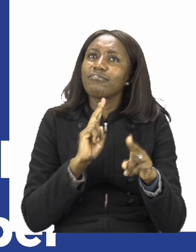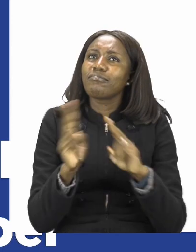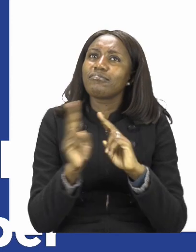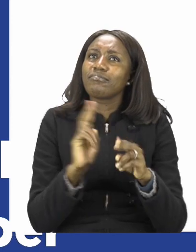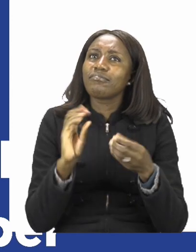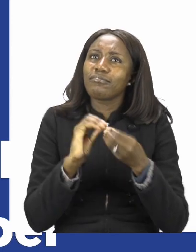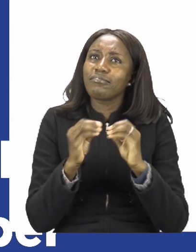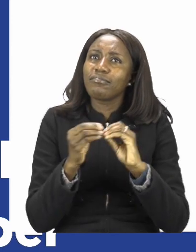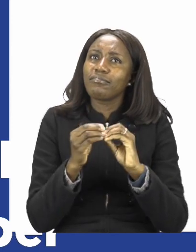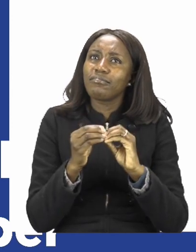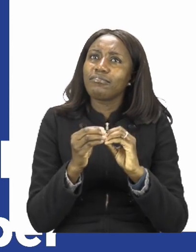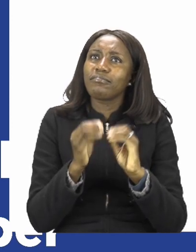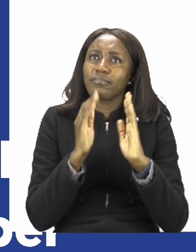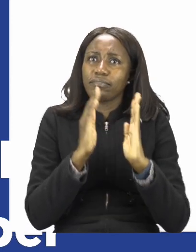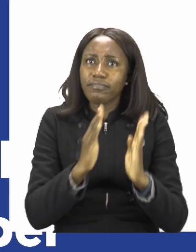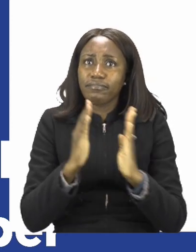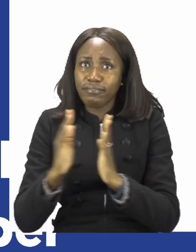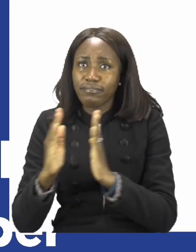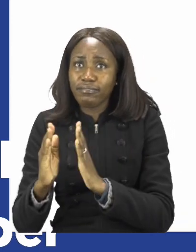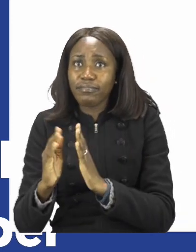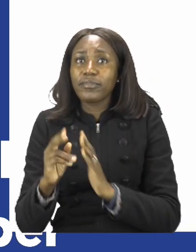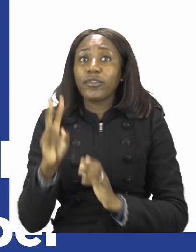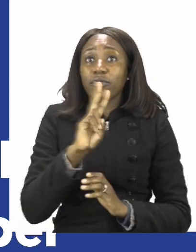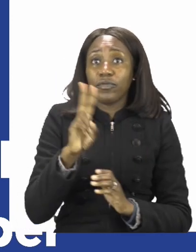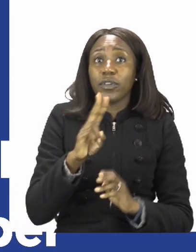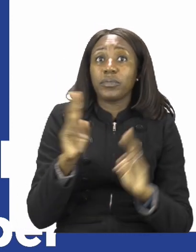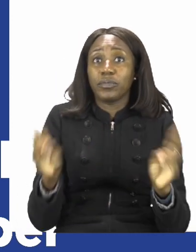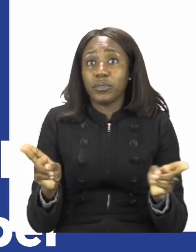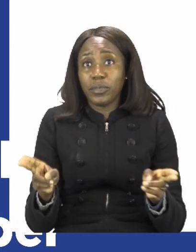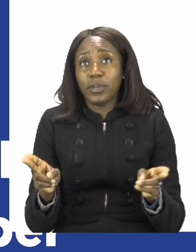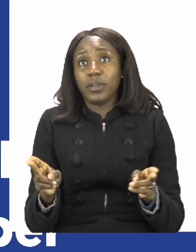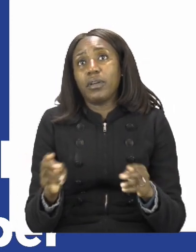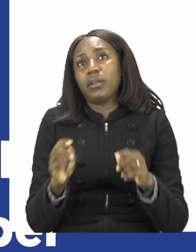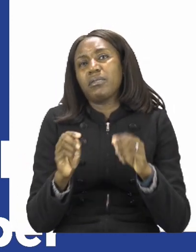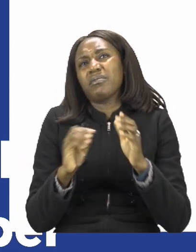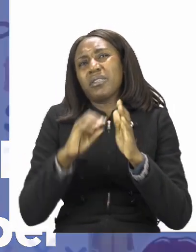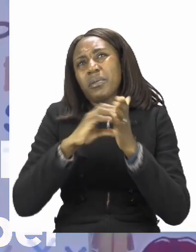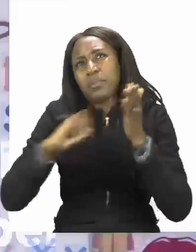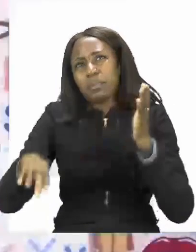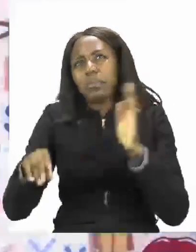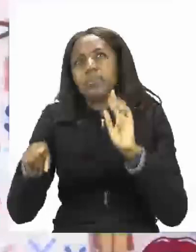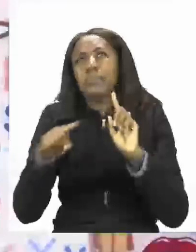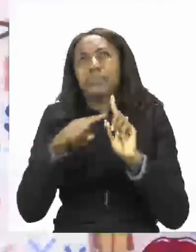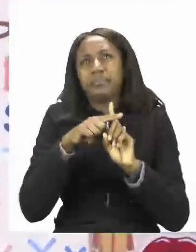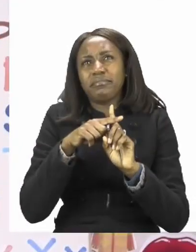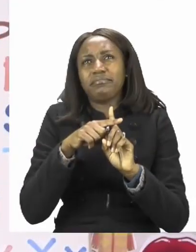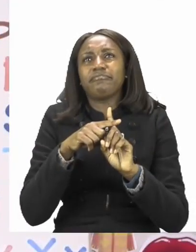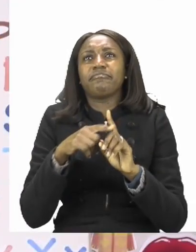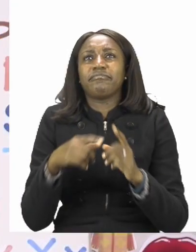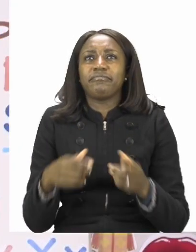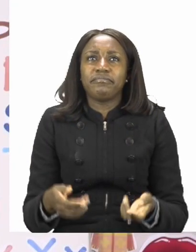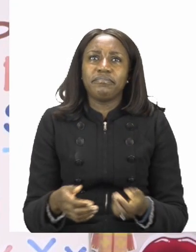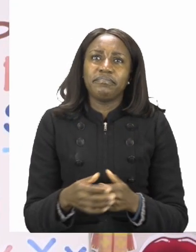number patterns, regular verbs, and computation.